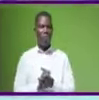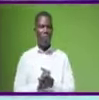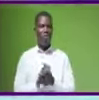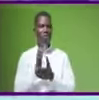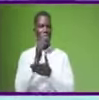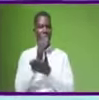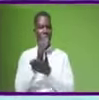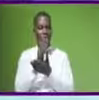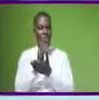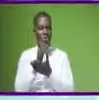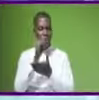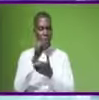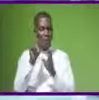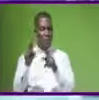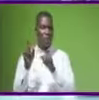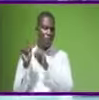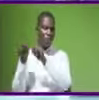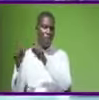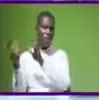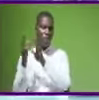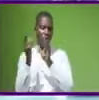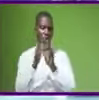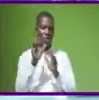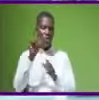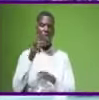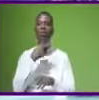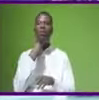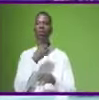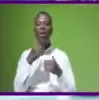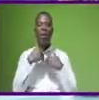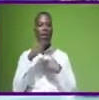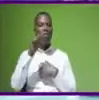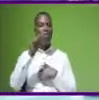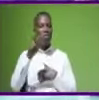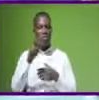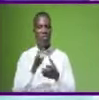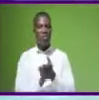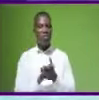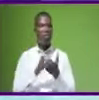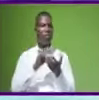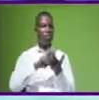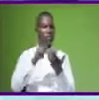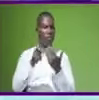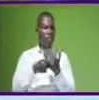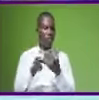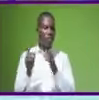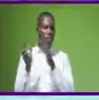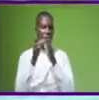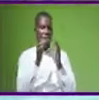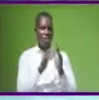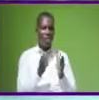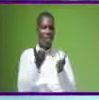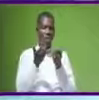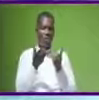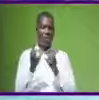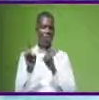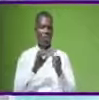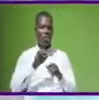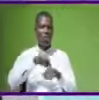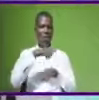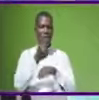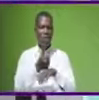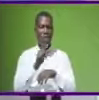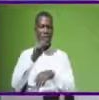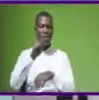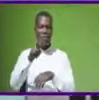And the animal back who could have been so soft for be a no TV station. Sir, Kokacha and Sir Messi, my person, my beer TV, in